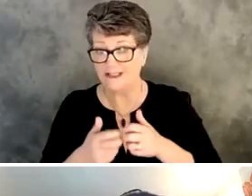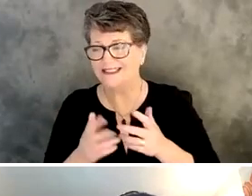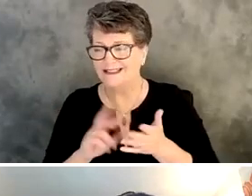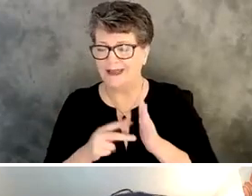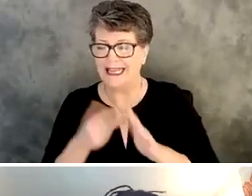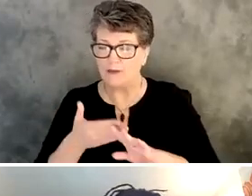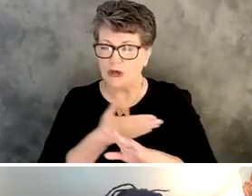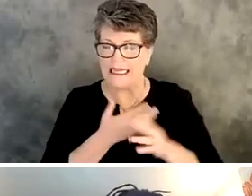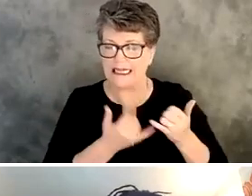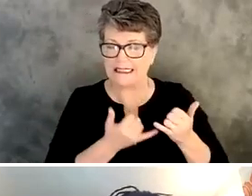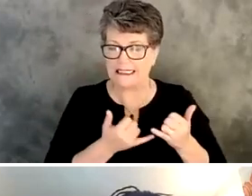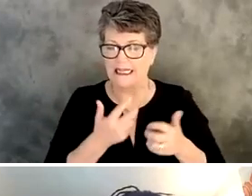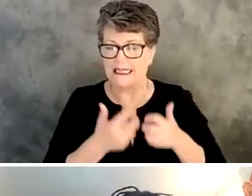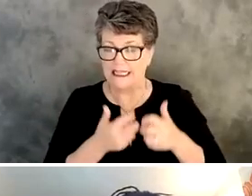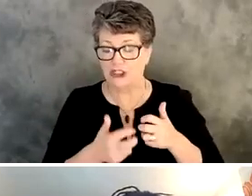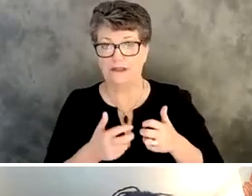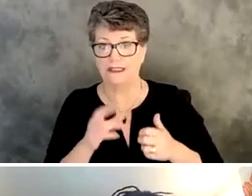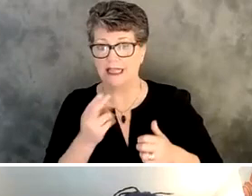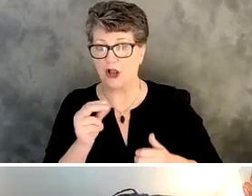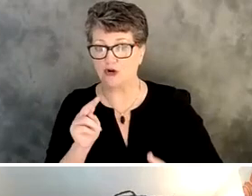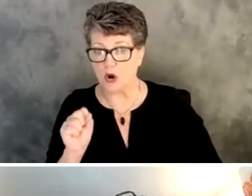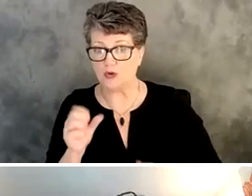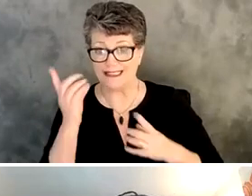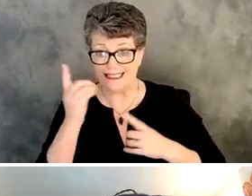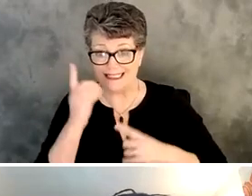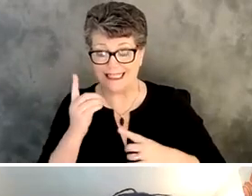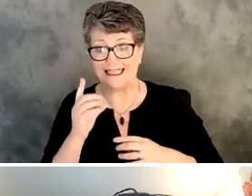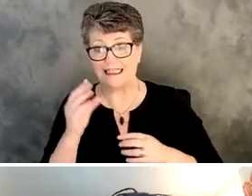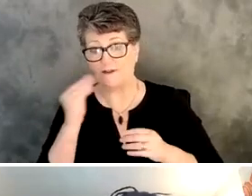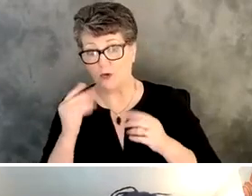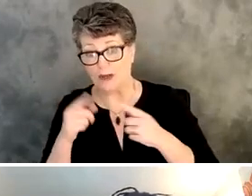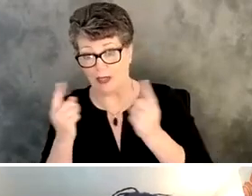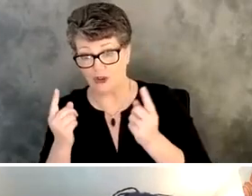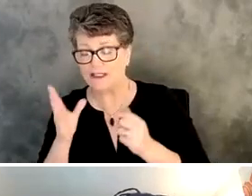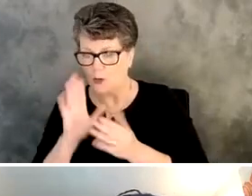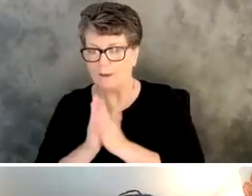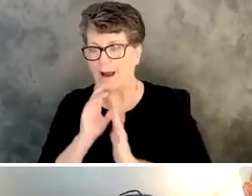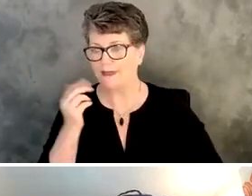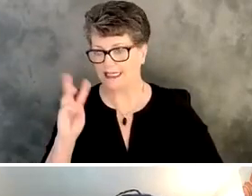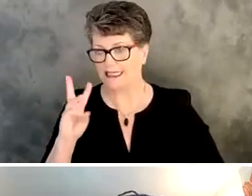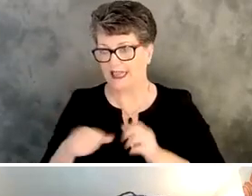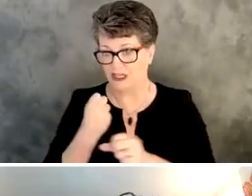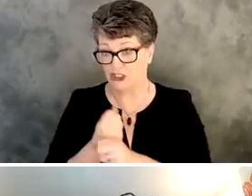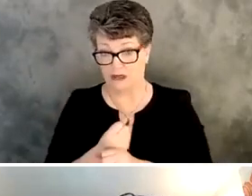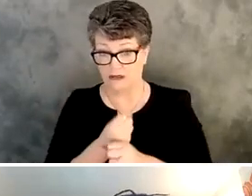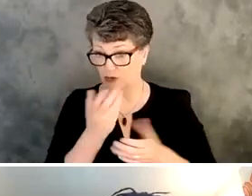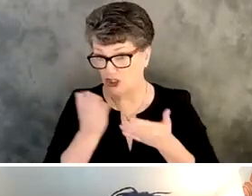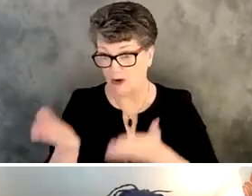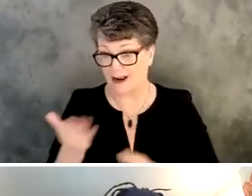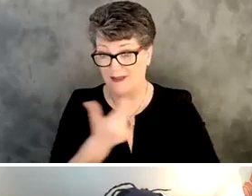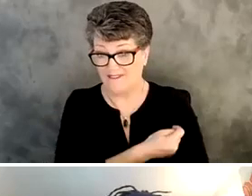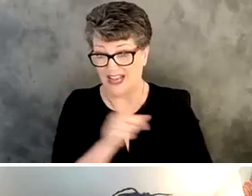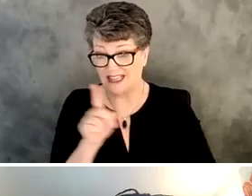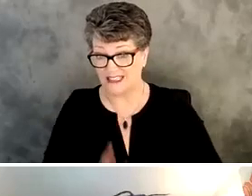and food allergies. He is going to be turning 16 this year. Would you recommend the vaccine